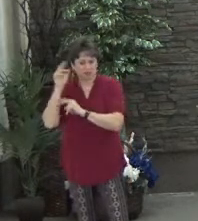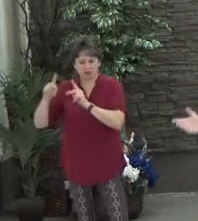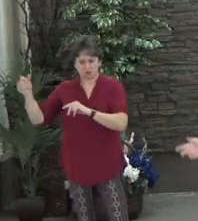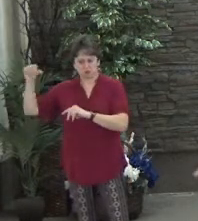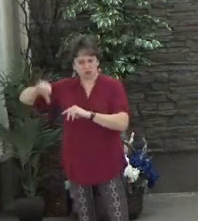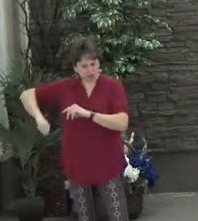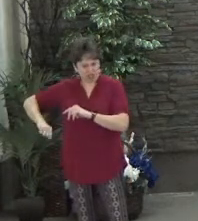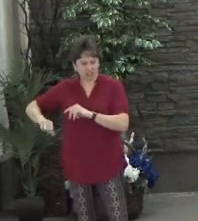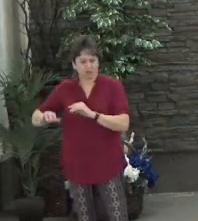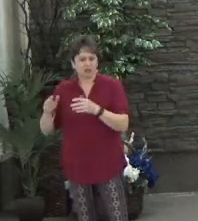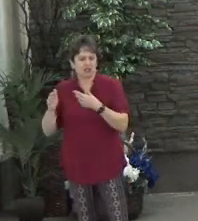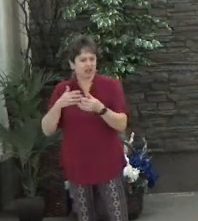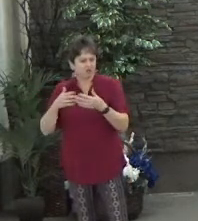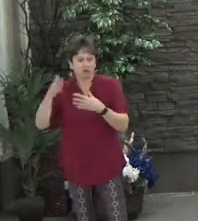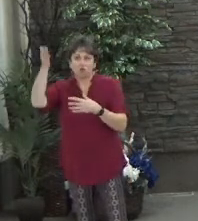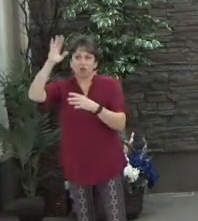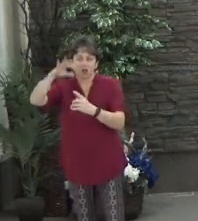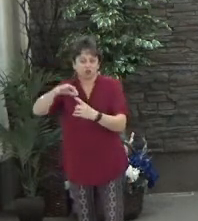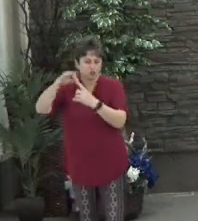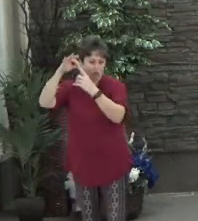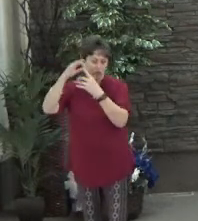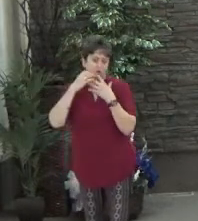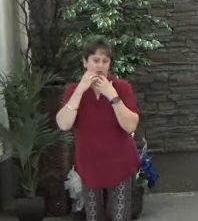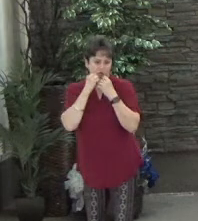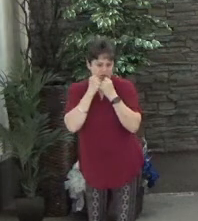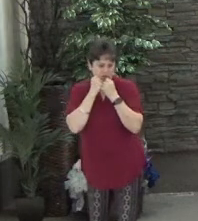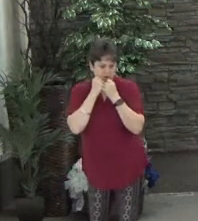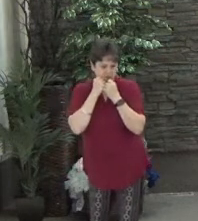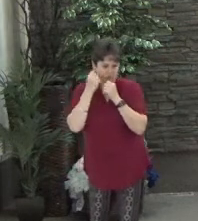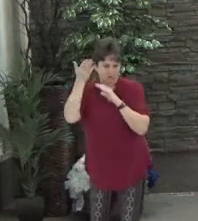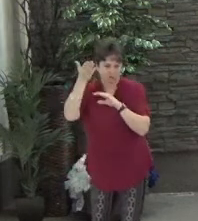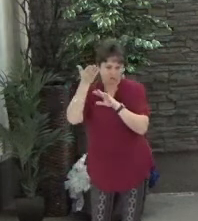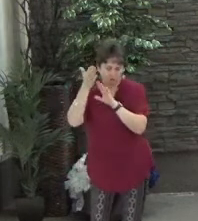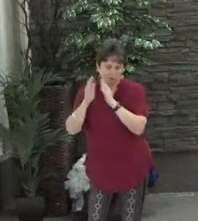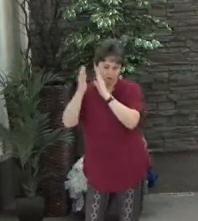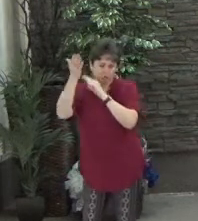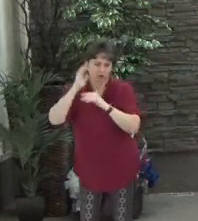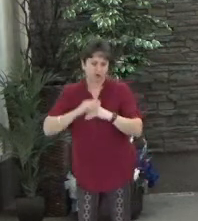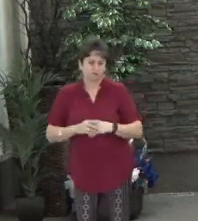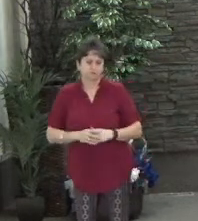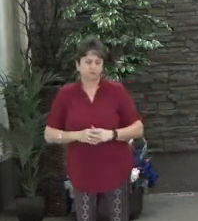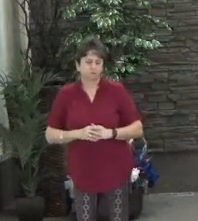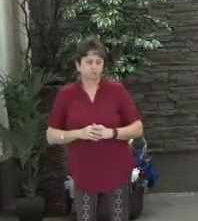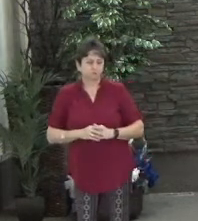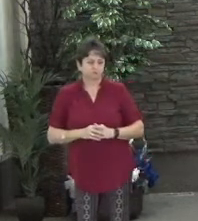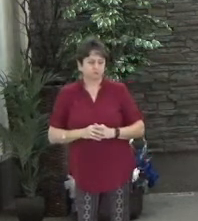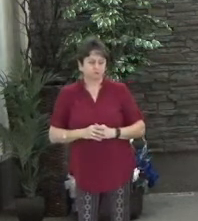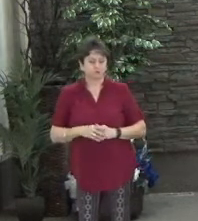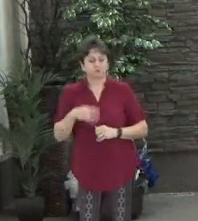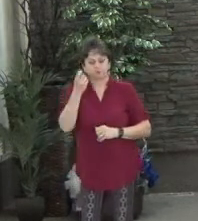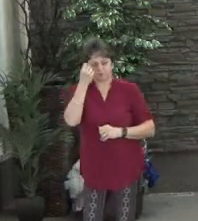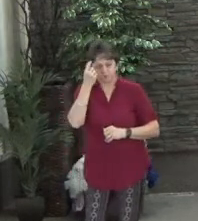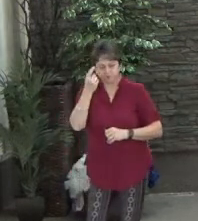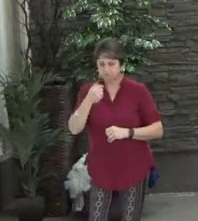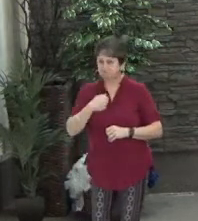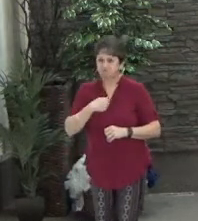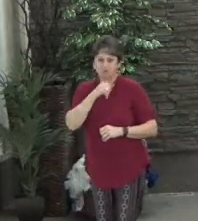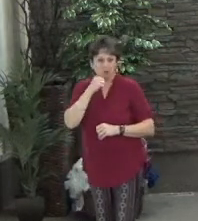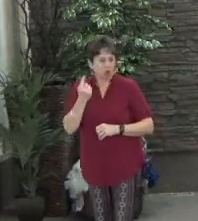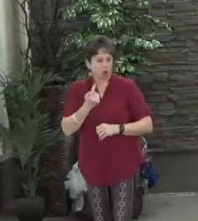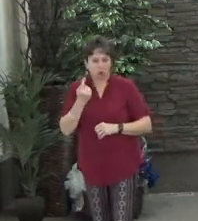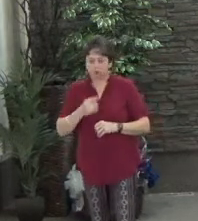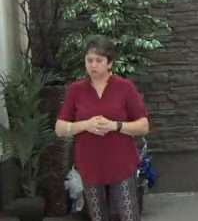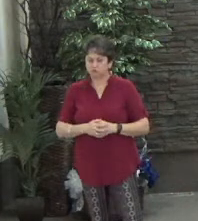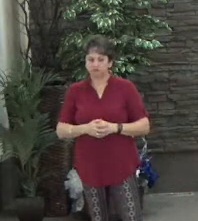men, even though He was chosen and precious in the sight of God. They realize they aren't the only ones.